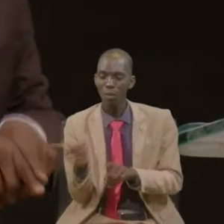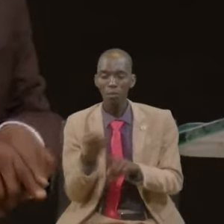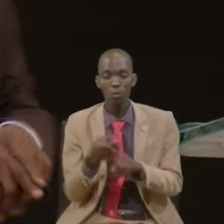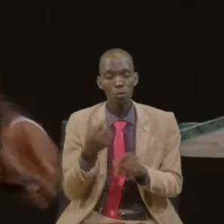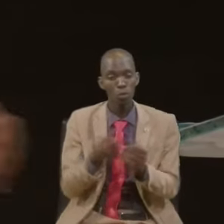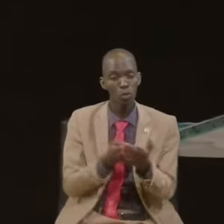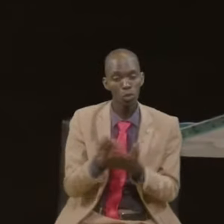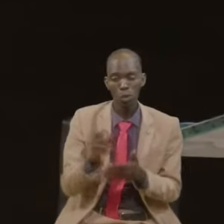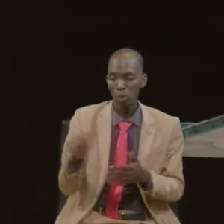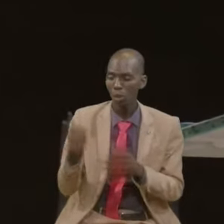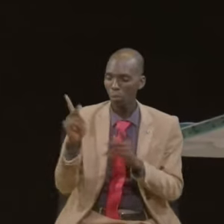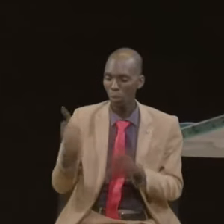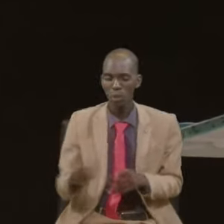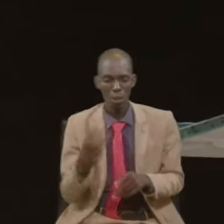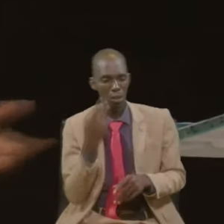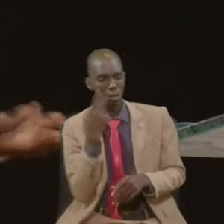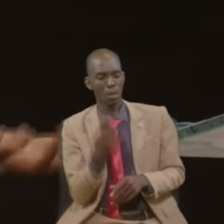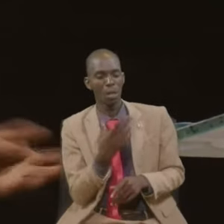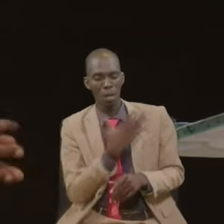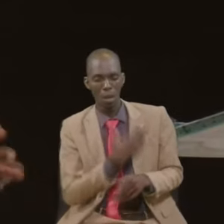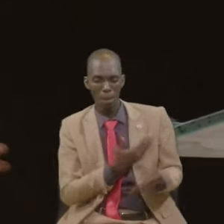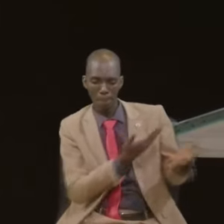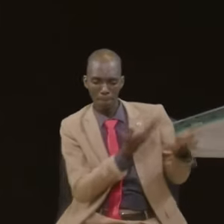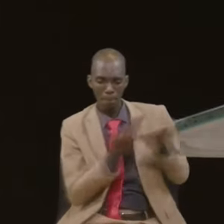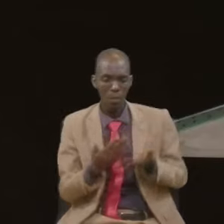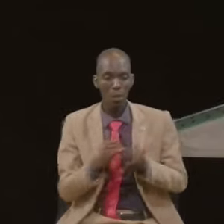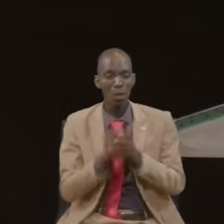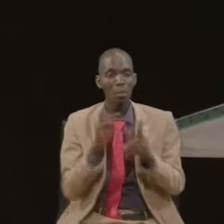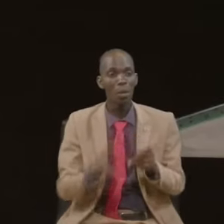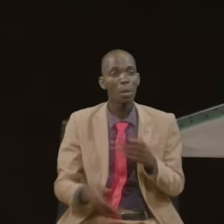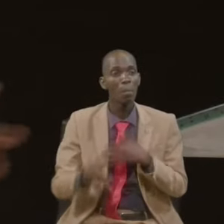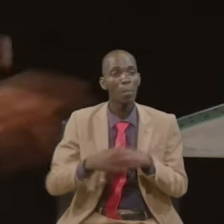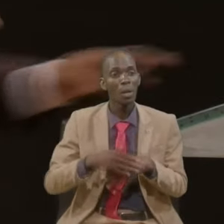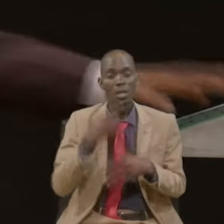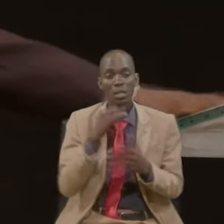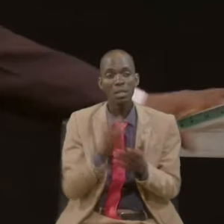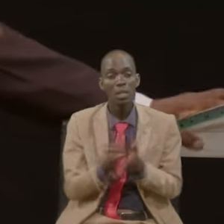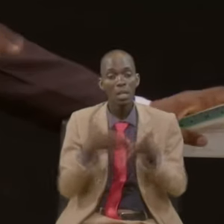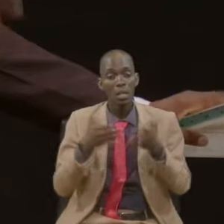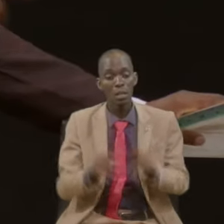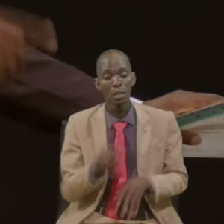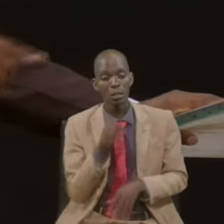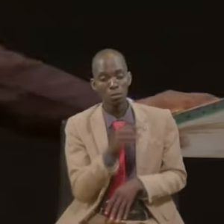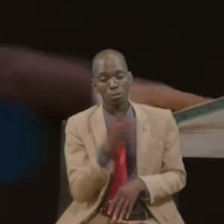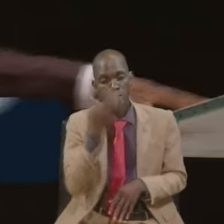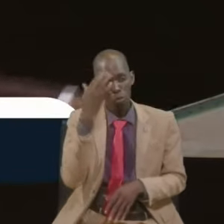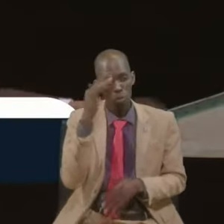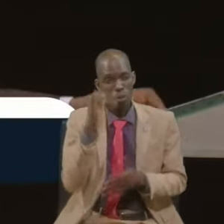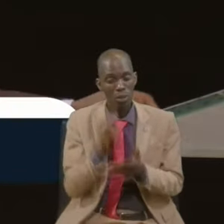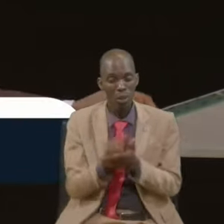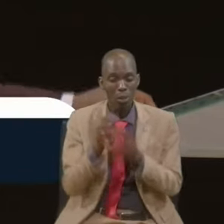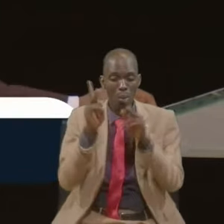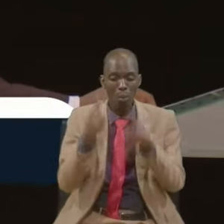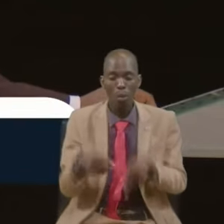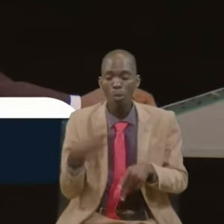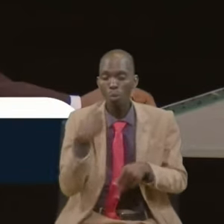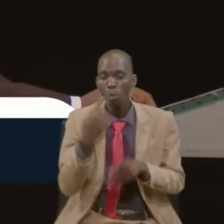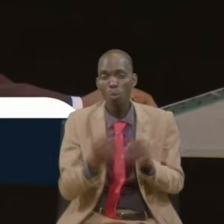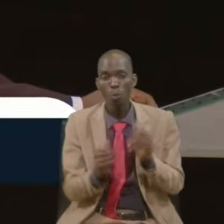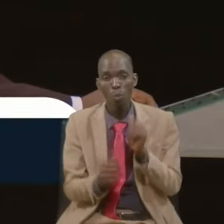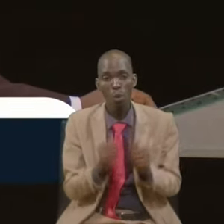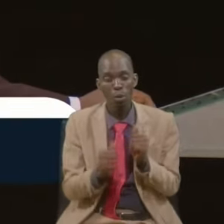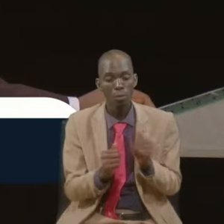one convert him, look at verse 20, it says, let him know that he which converteth